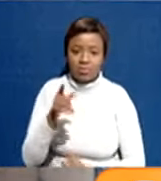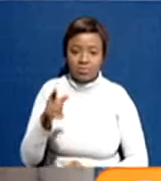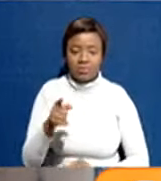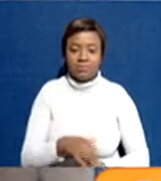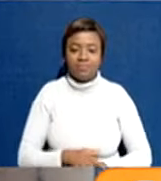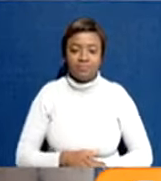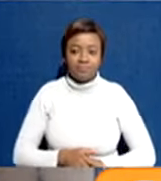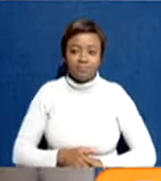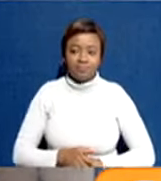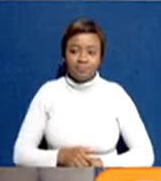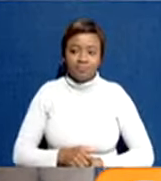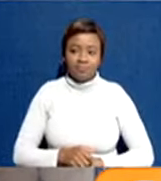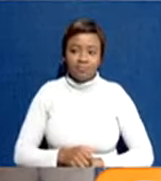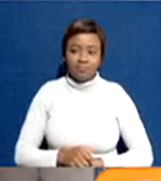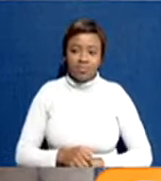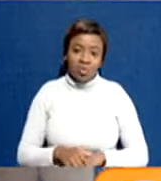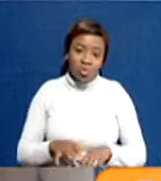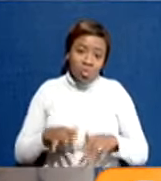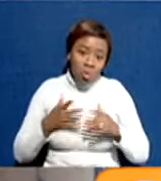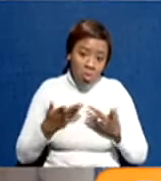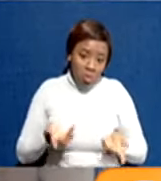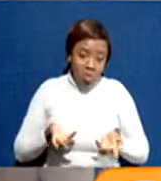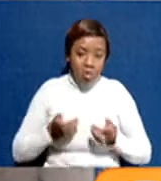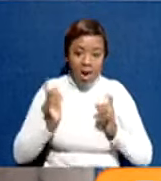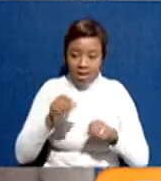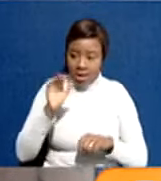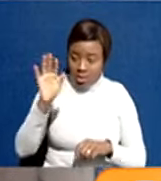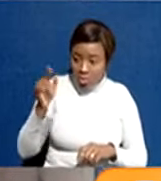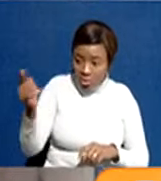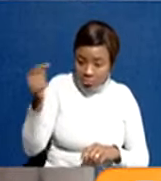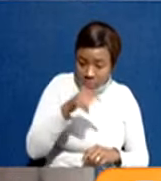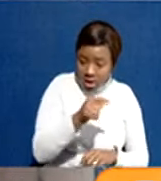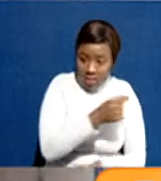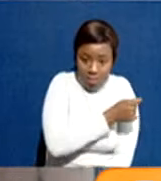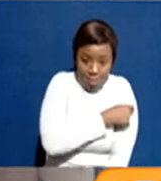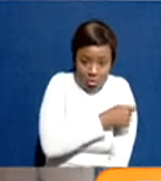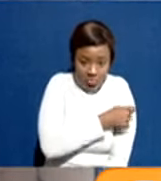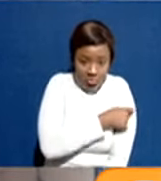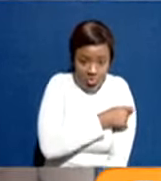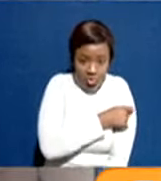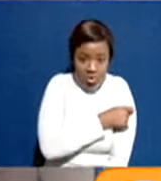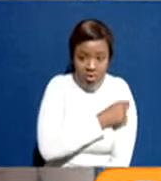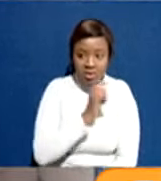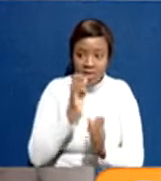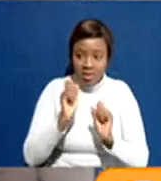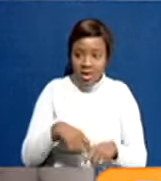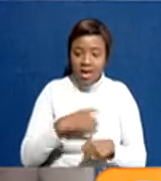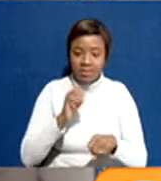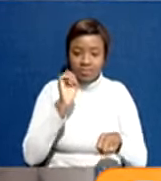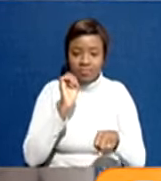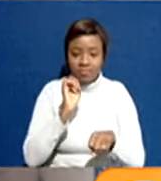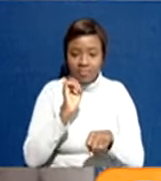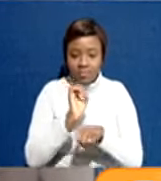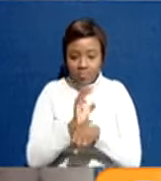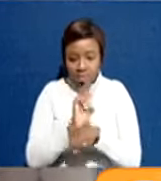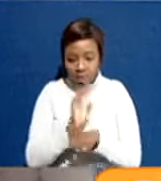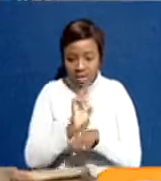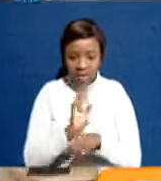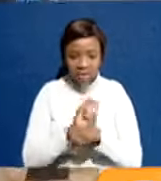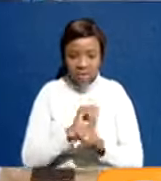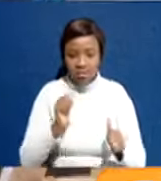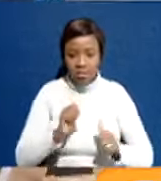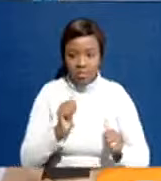patient. Or I can also recall the patient to come to the facility and we take the patient through adherence